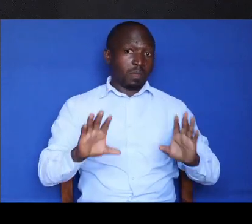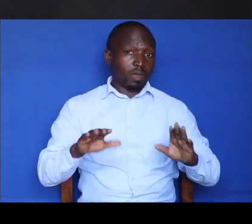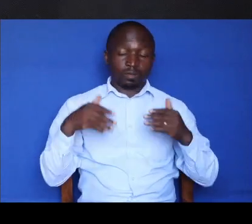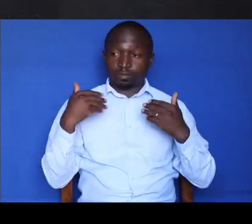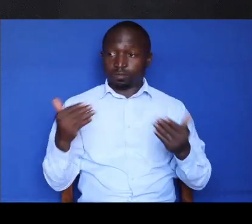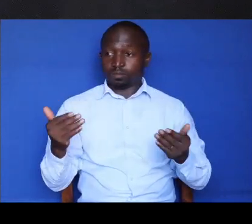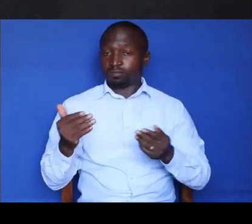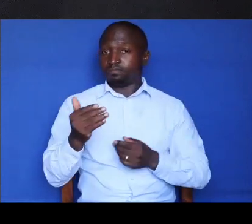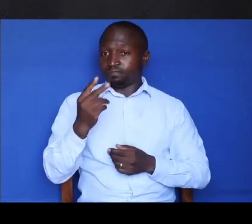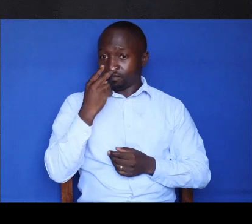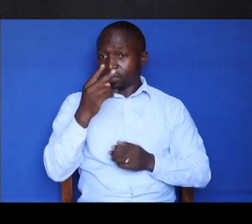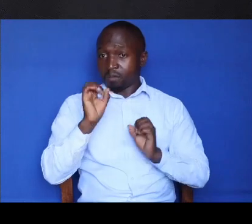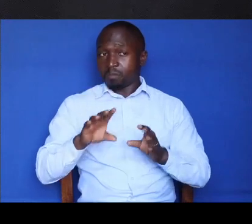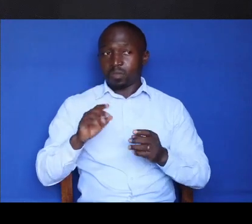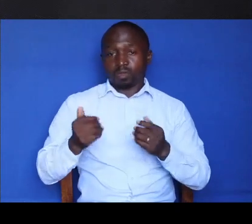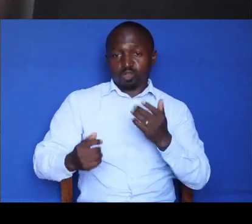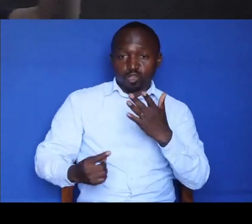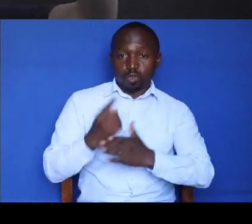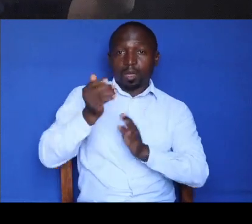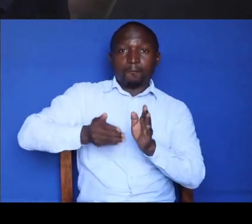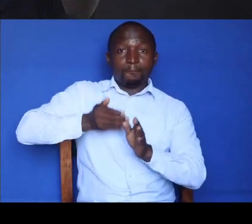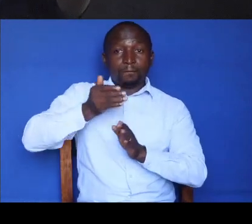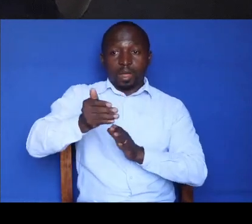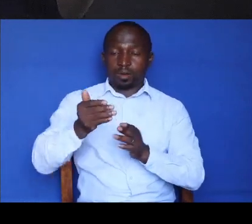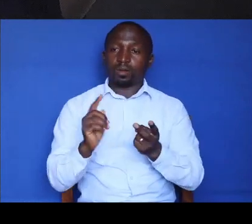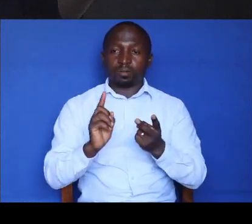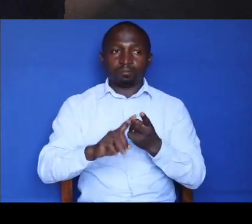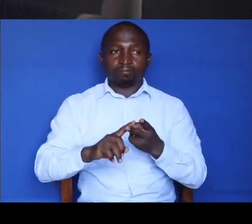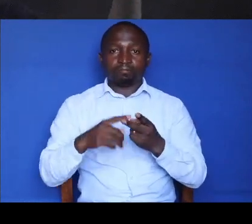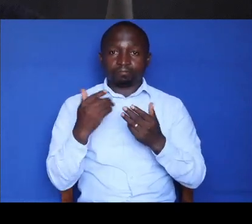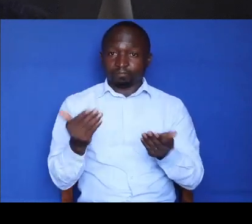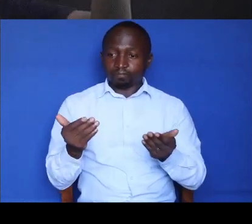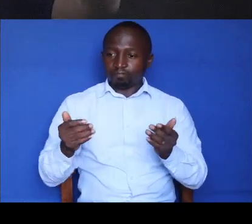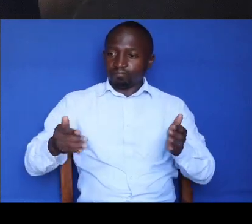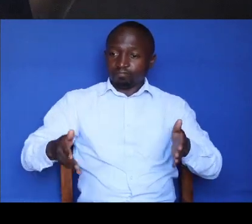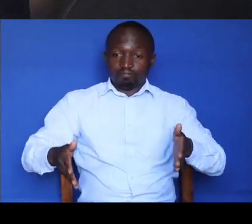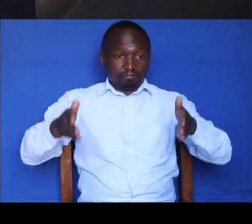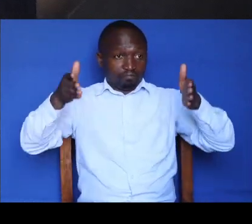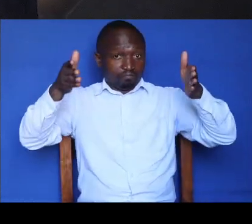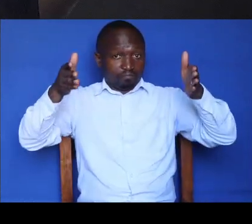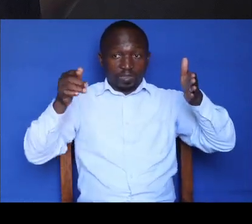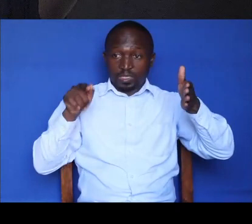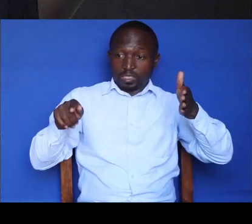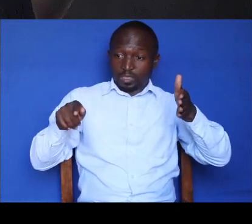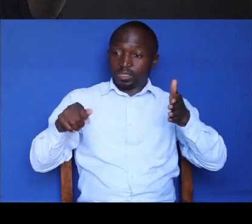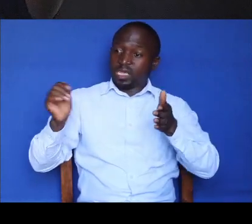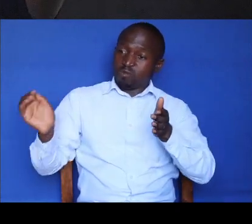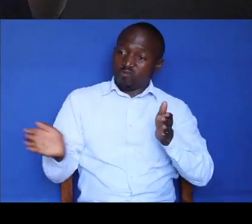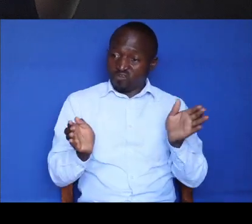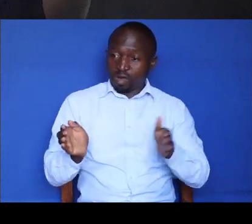new physical appearance resulted after the banks of the curved river channel, we used to say